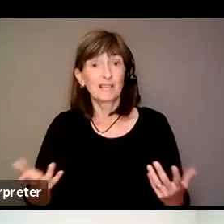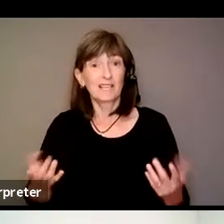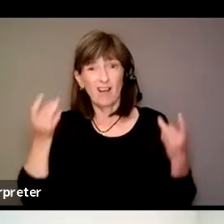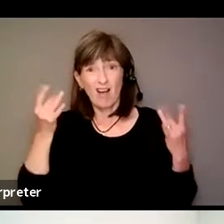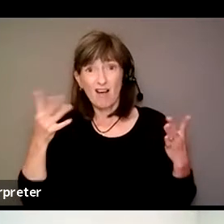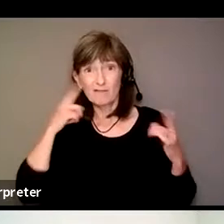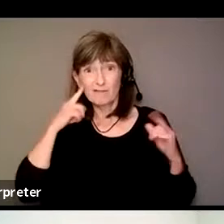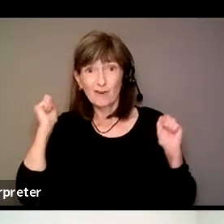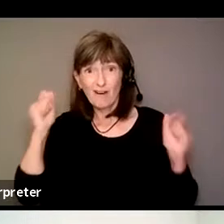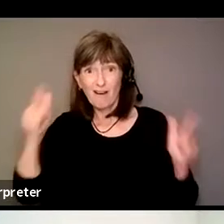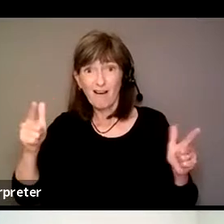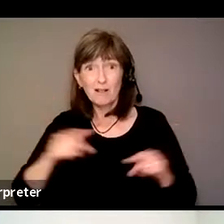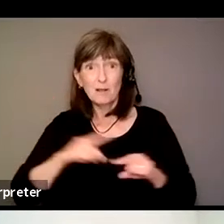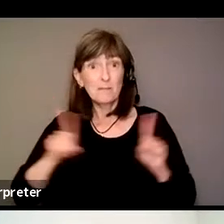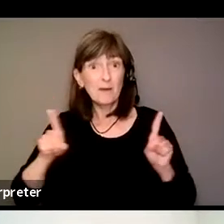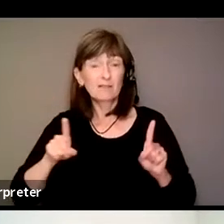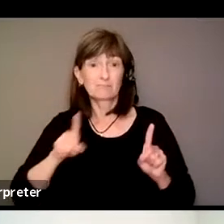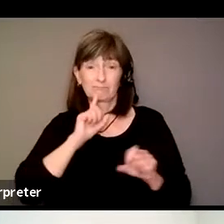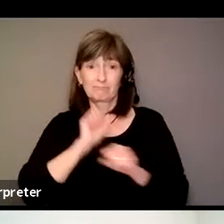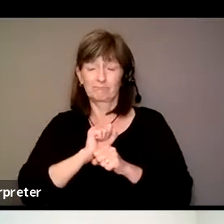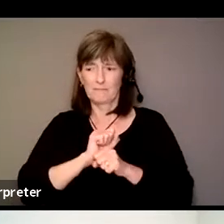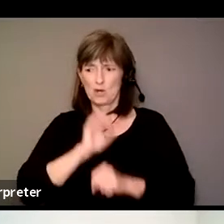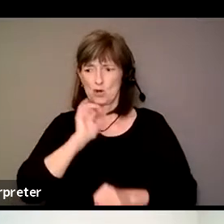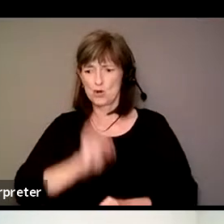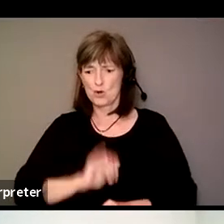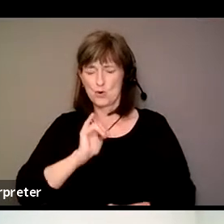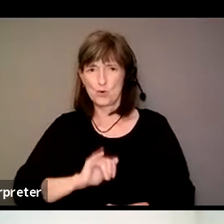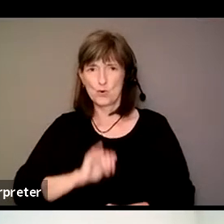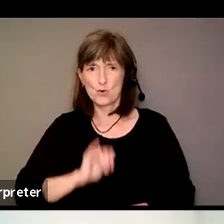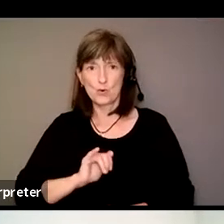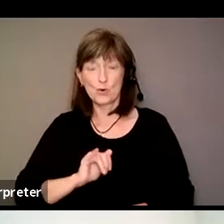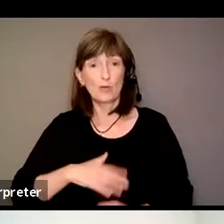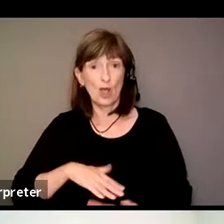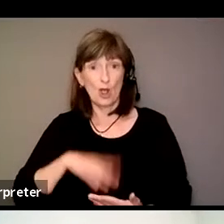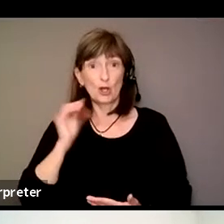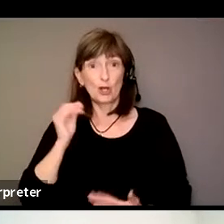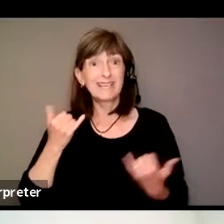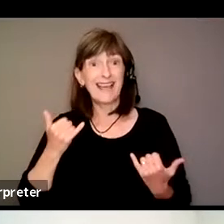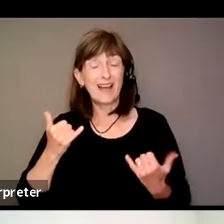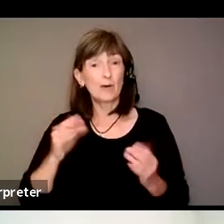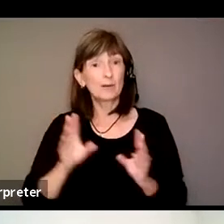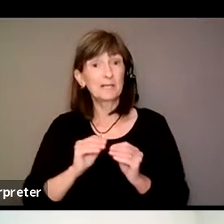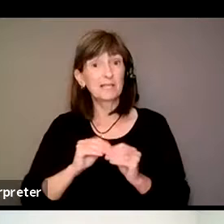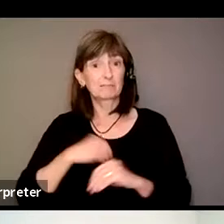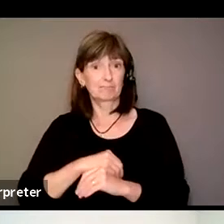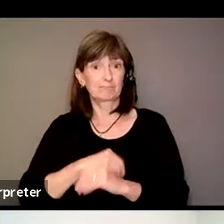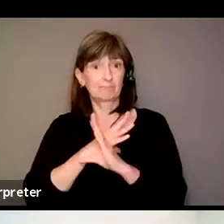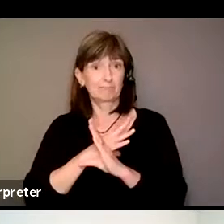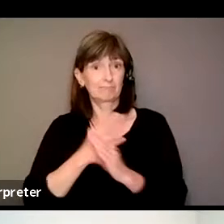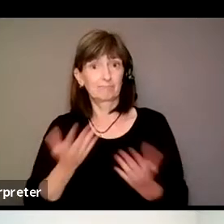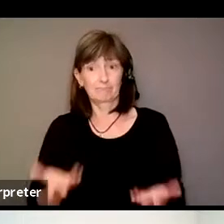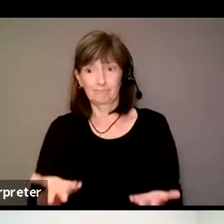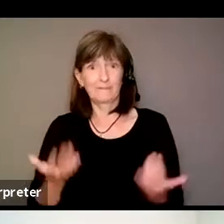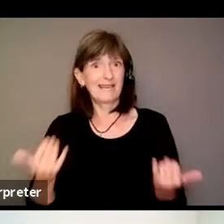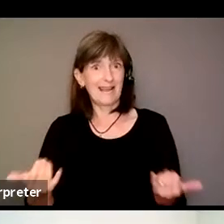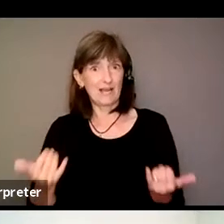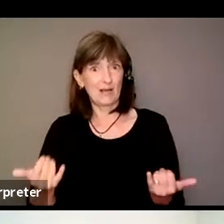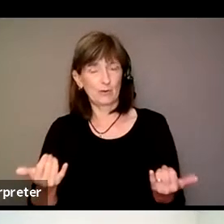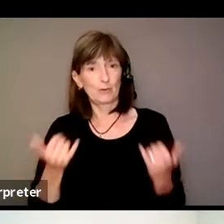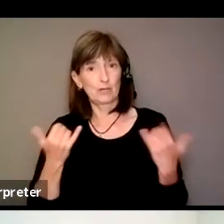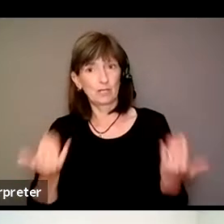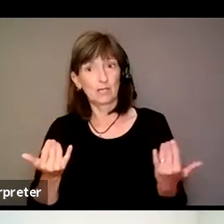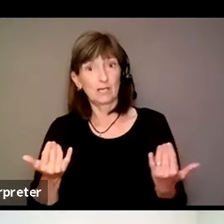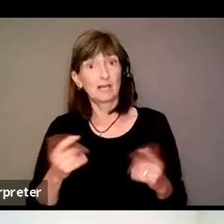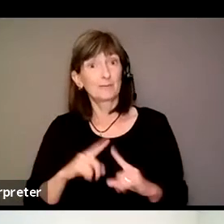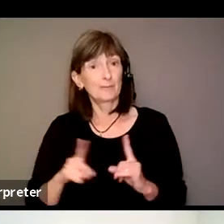everybody, it really made us refocus. And we do meetings now on Zoom, like this event here today, which normally would have